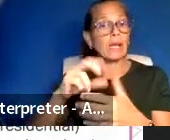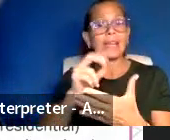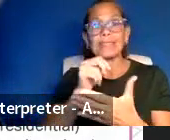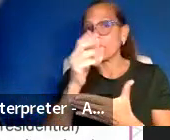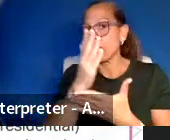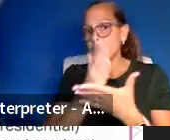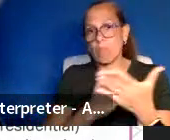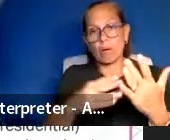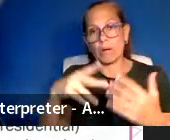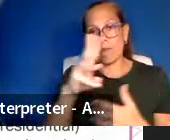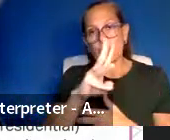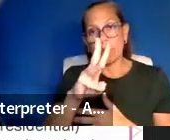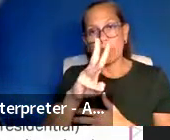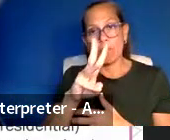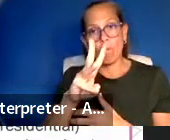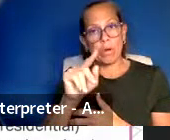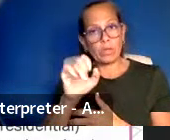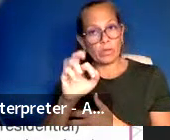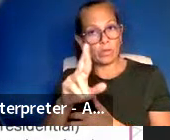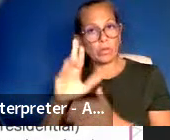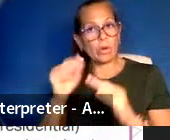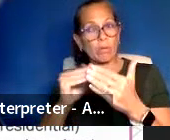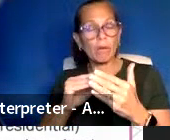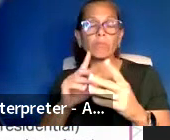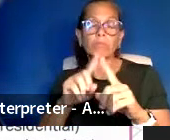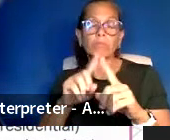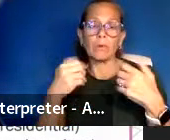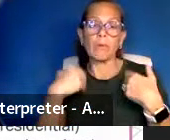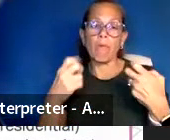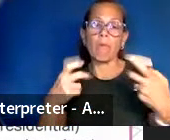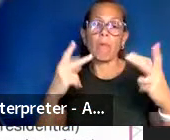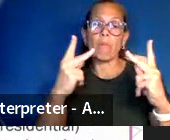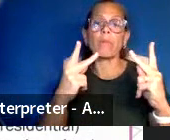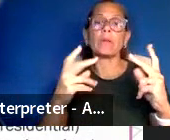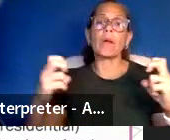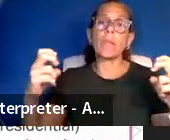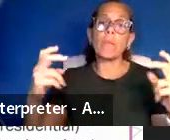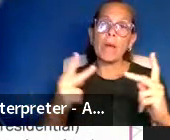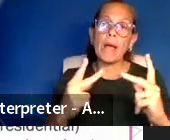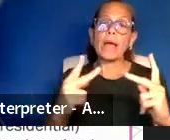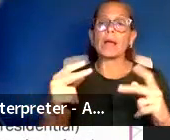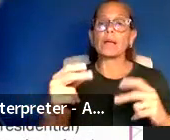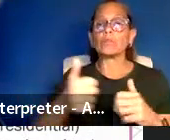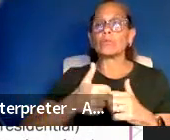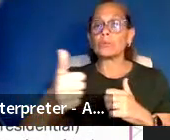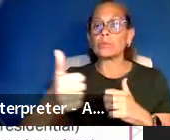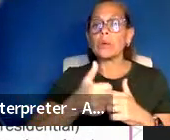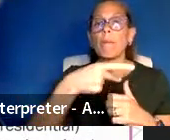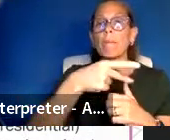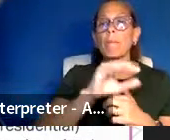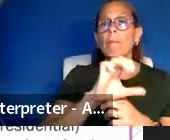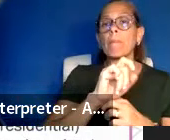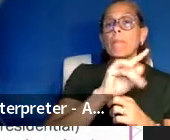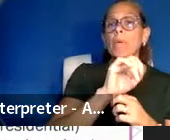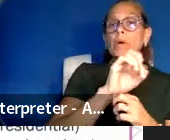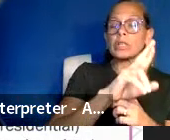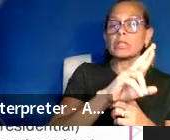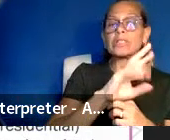Parkchester community, it does offer an important opportunity to restore the transition between the Parkchester community and East Fremont